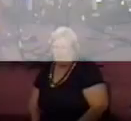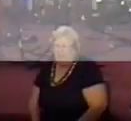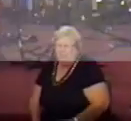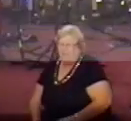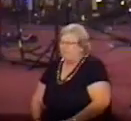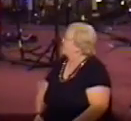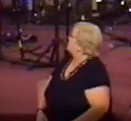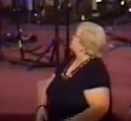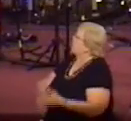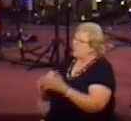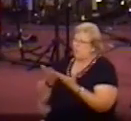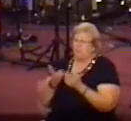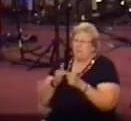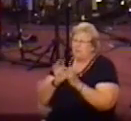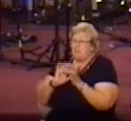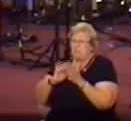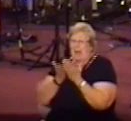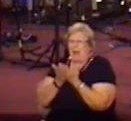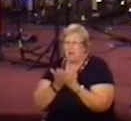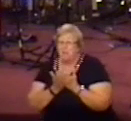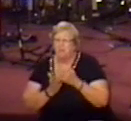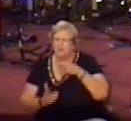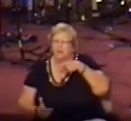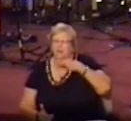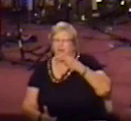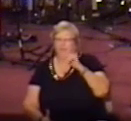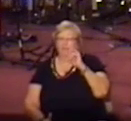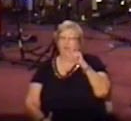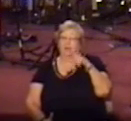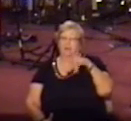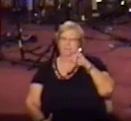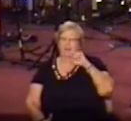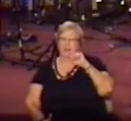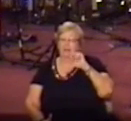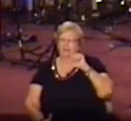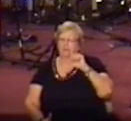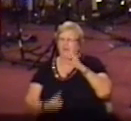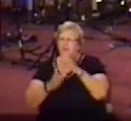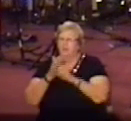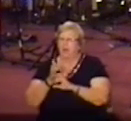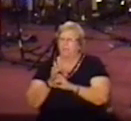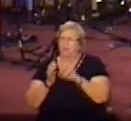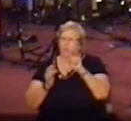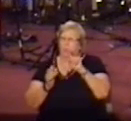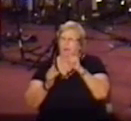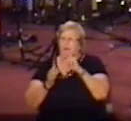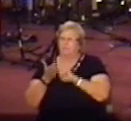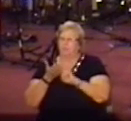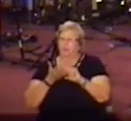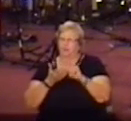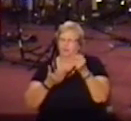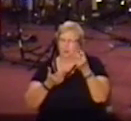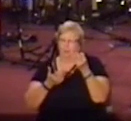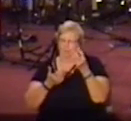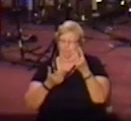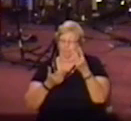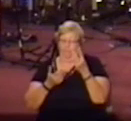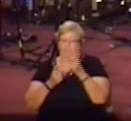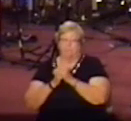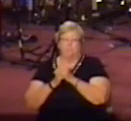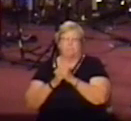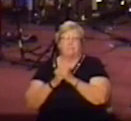your Bibles the Philippians chapter one will start with verse 12 Philippians chapter